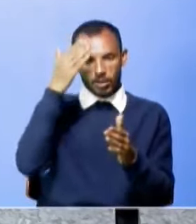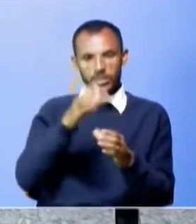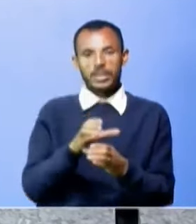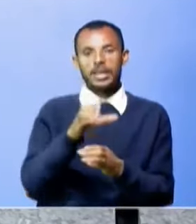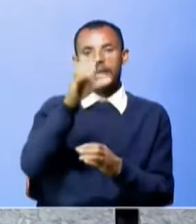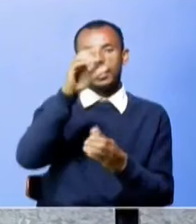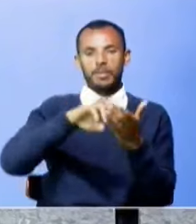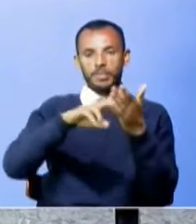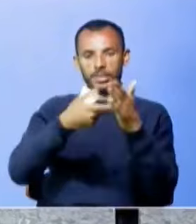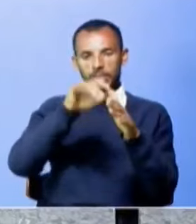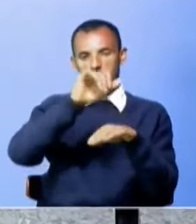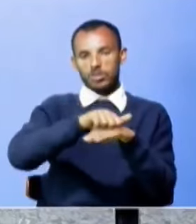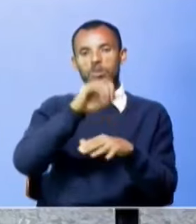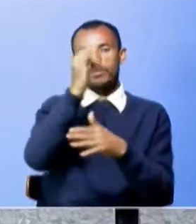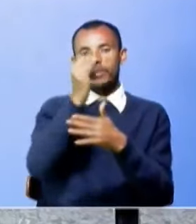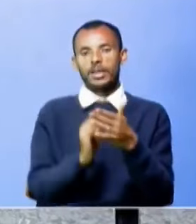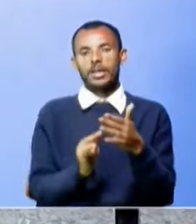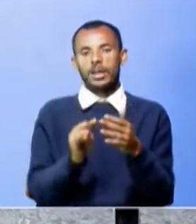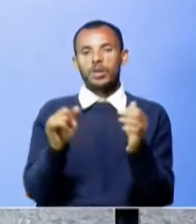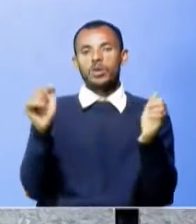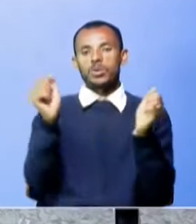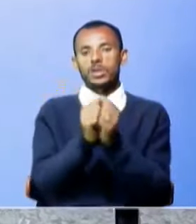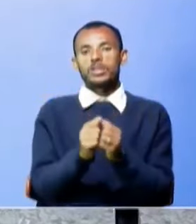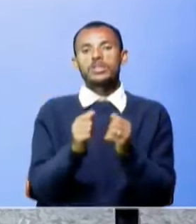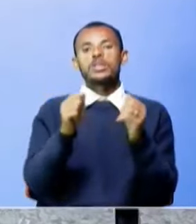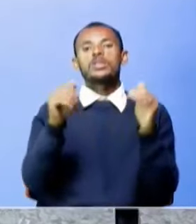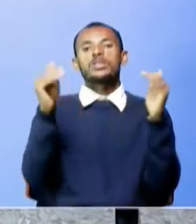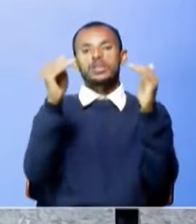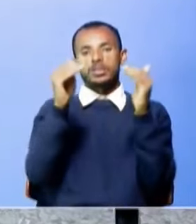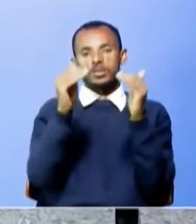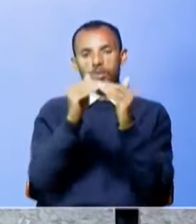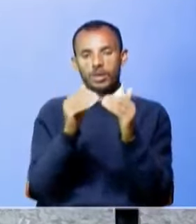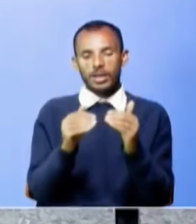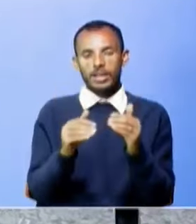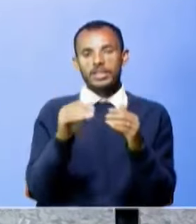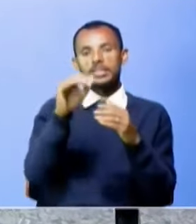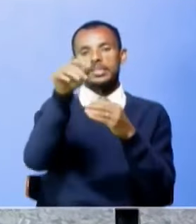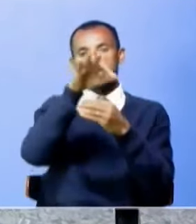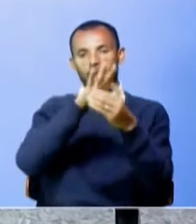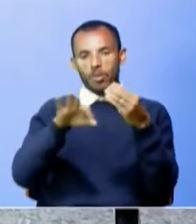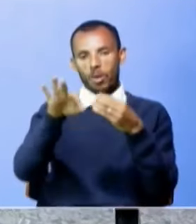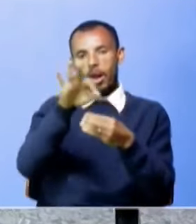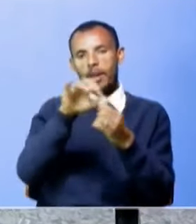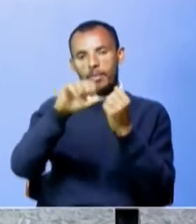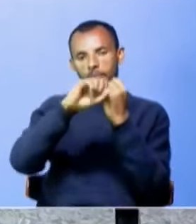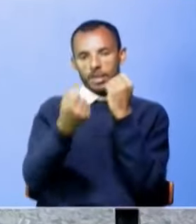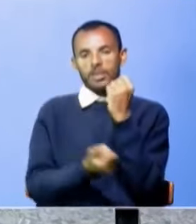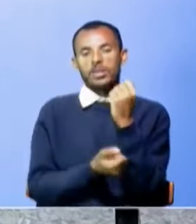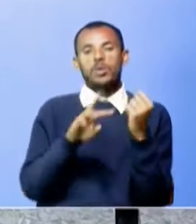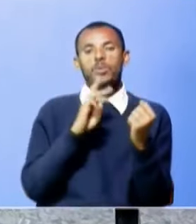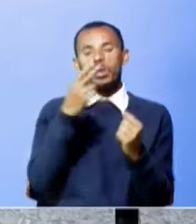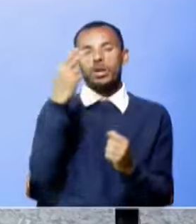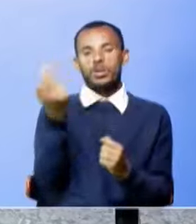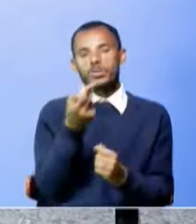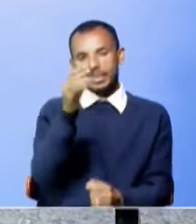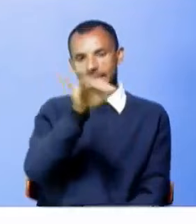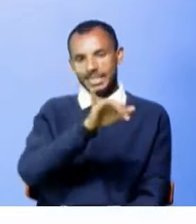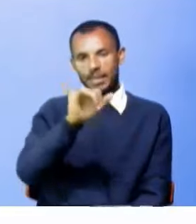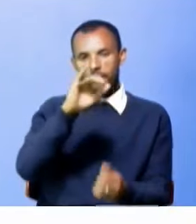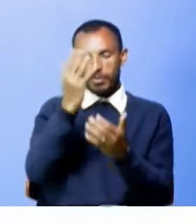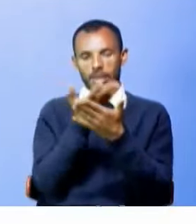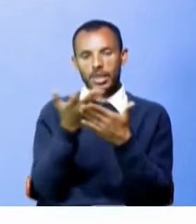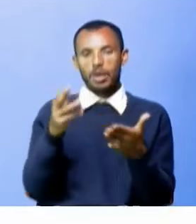is a solid figure with congruent circular bases, and we used the same thing.